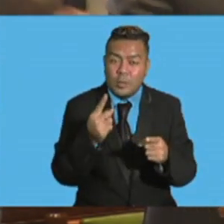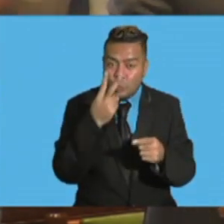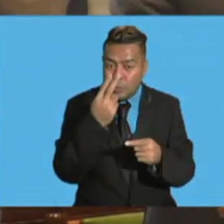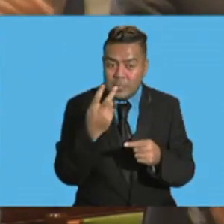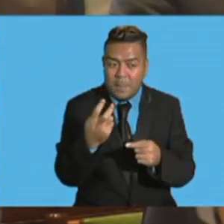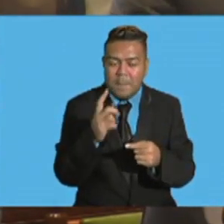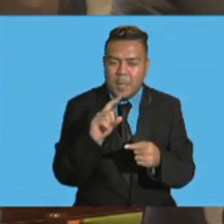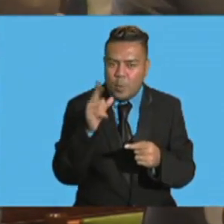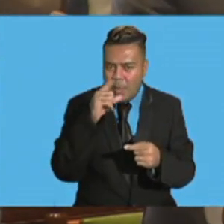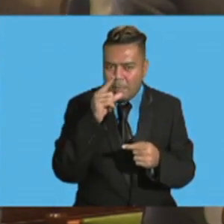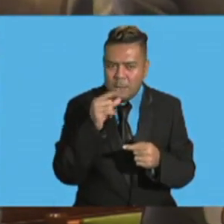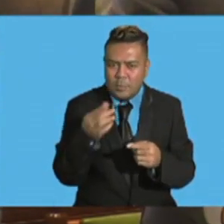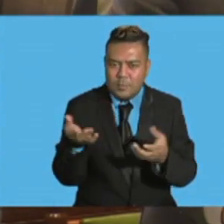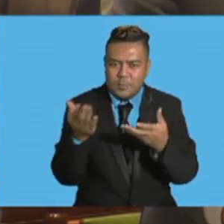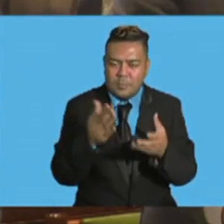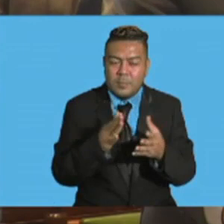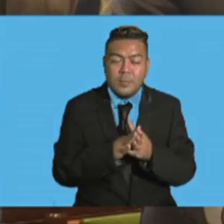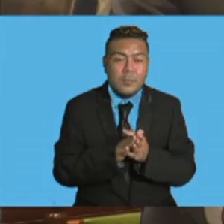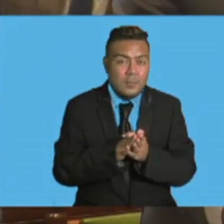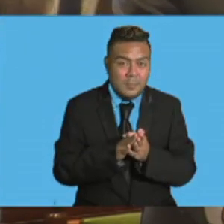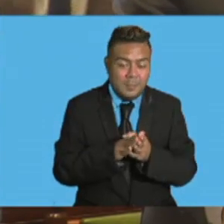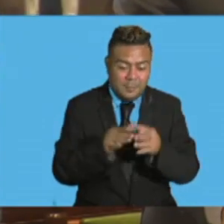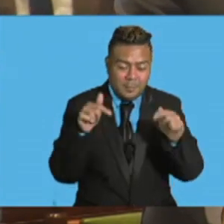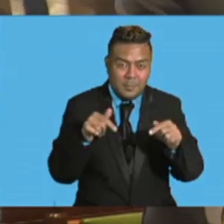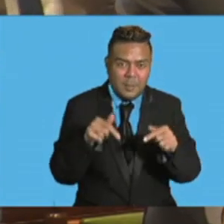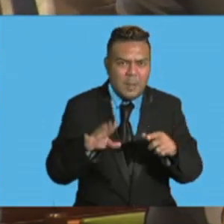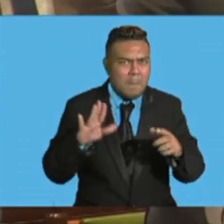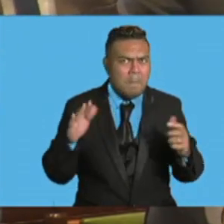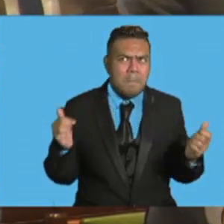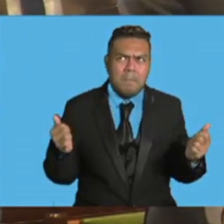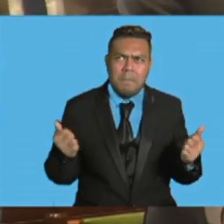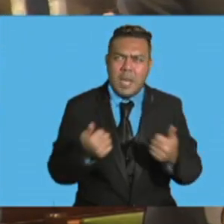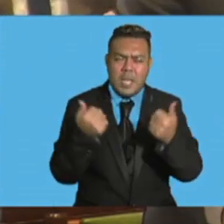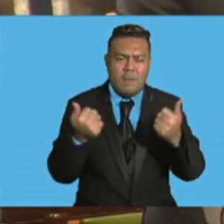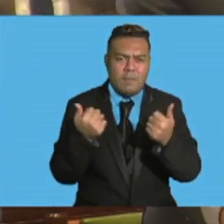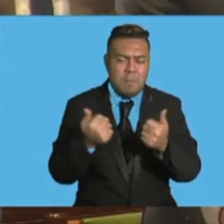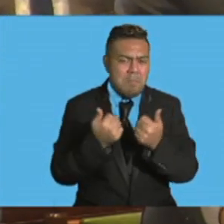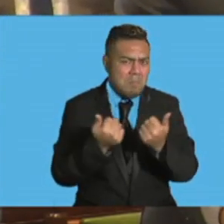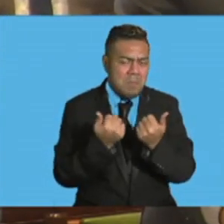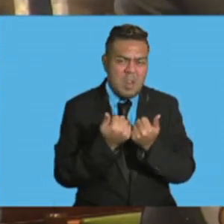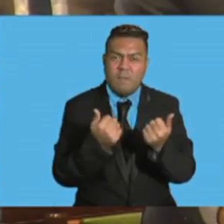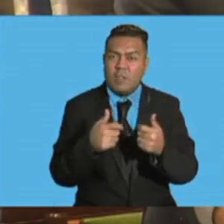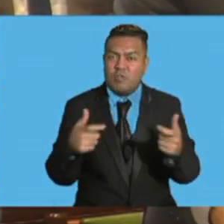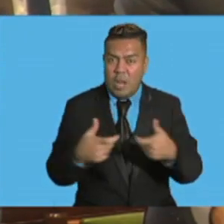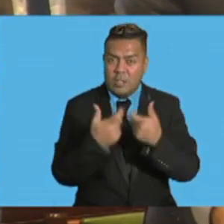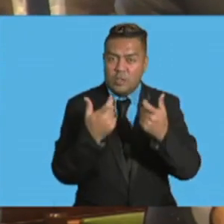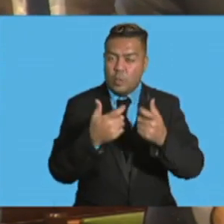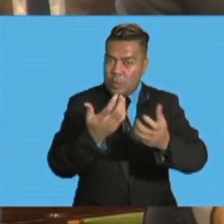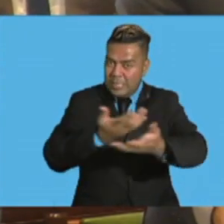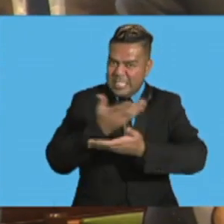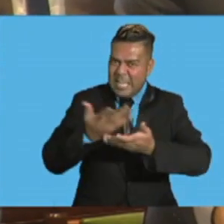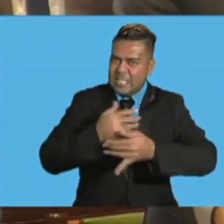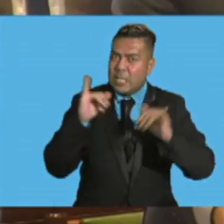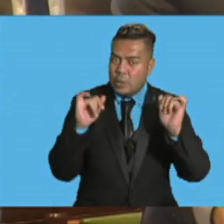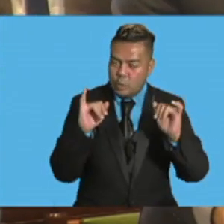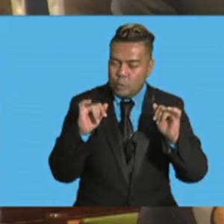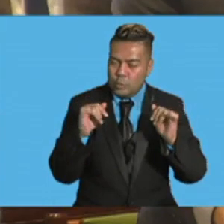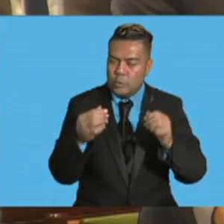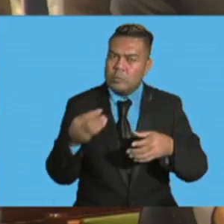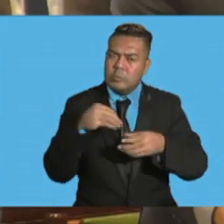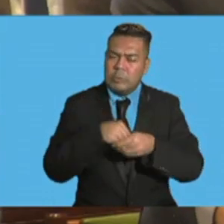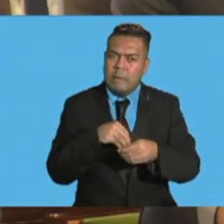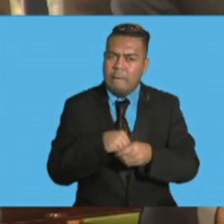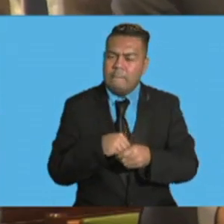able to bring to the fore many of the challenges faced by Pacific Island countries, be able to discuss many of the issues in respect of